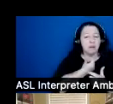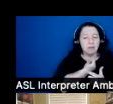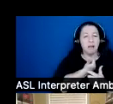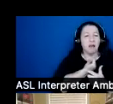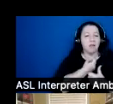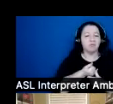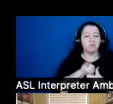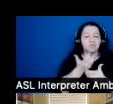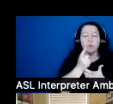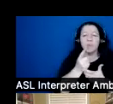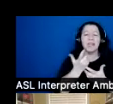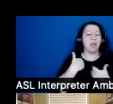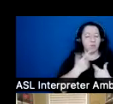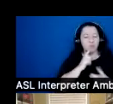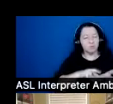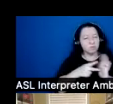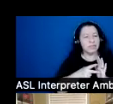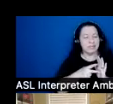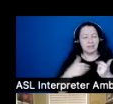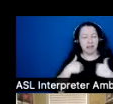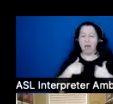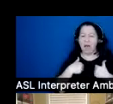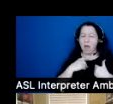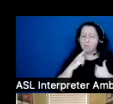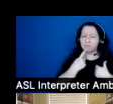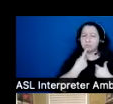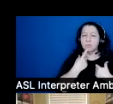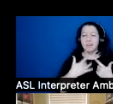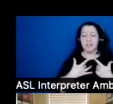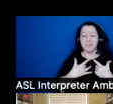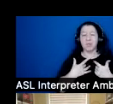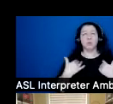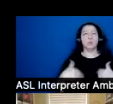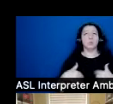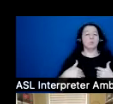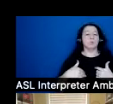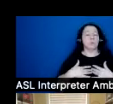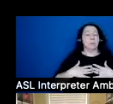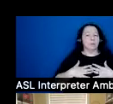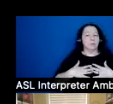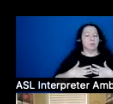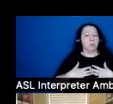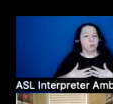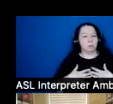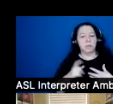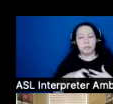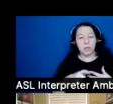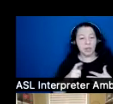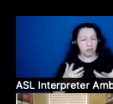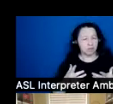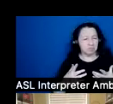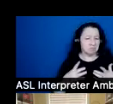And if anyone's feeling activated, or if you need a break, as Steph already said, please take that time for